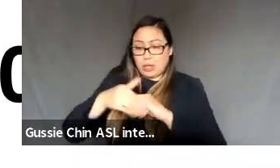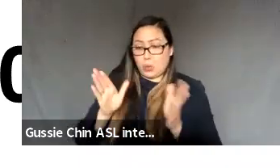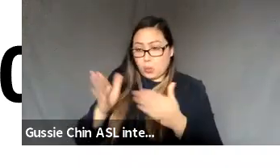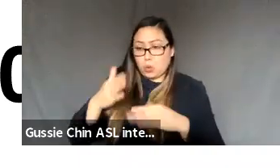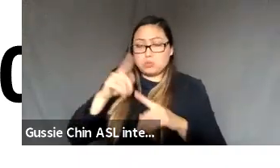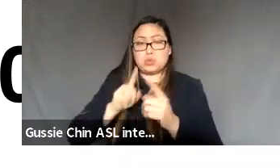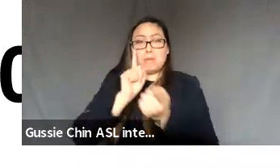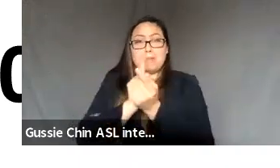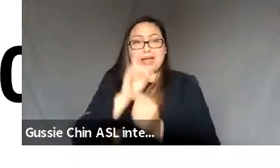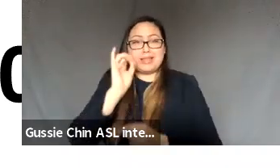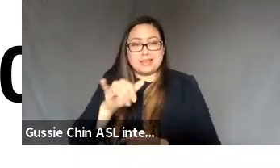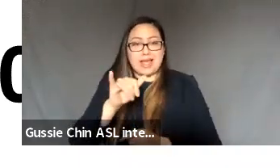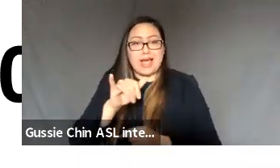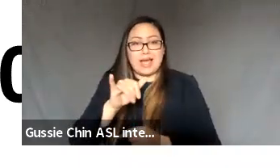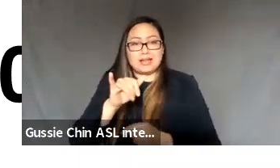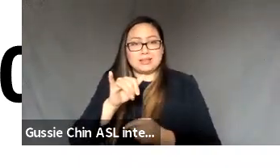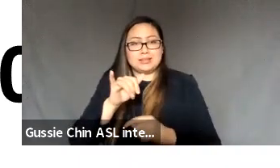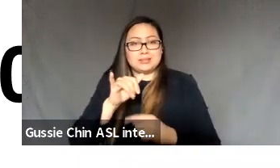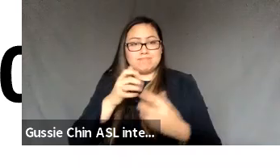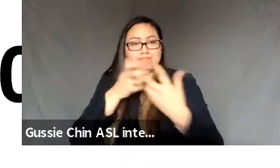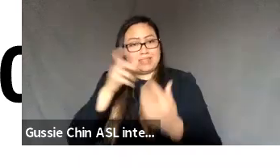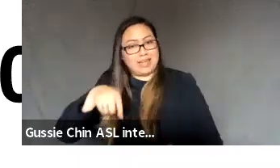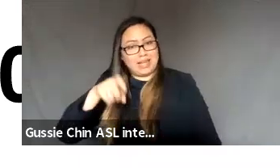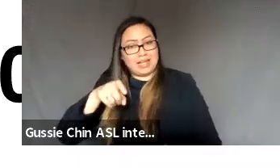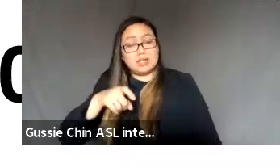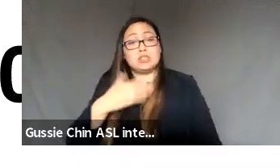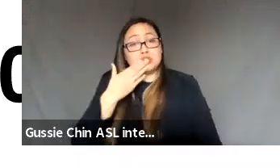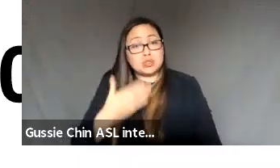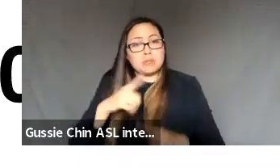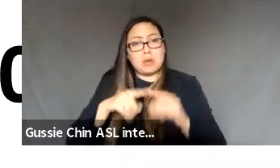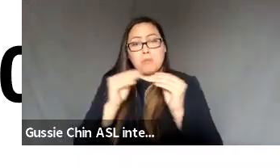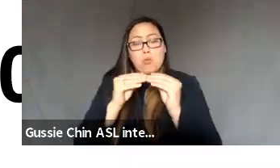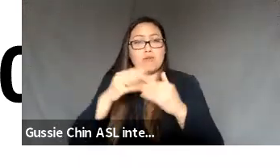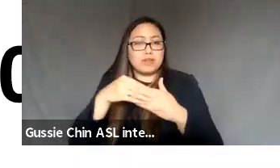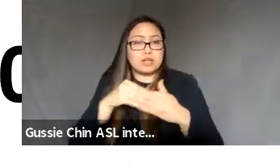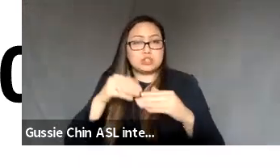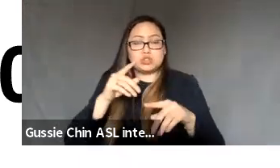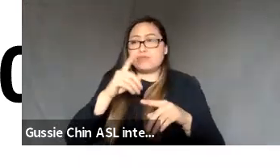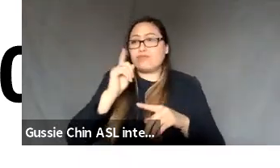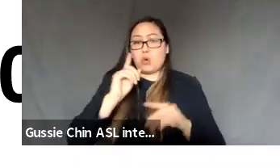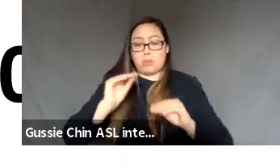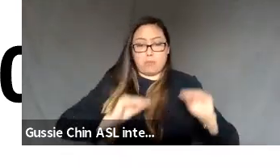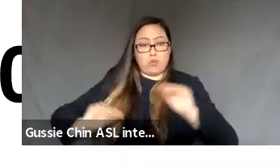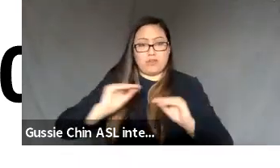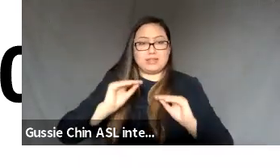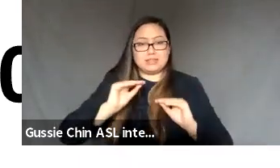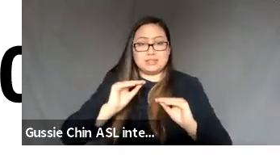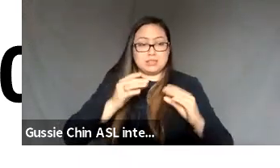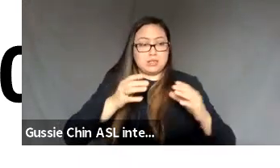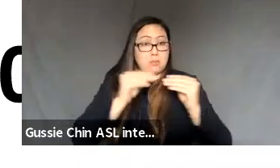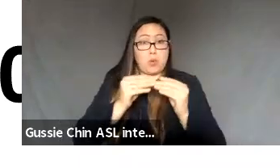is good, but the more flexibility as it relates to maneuverability, the better.